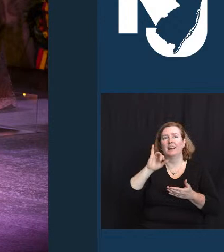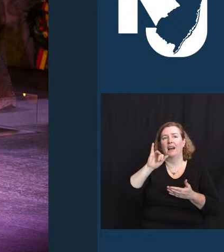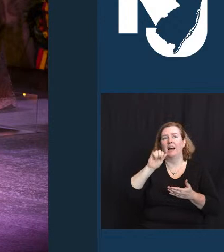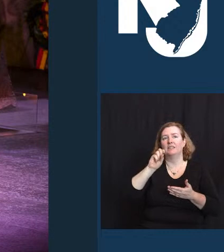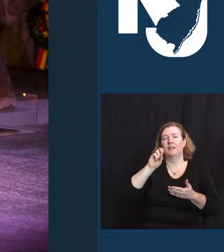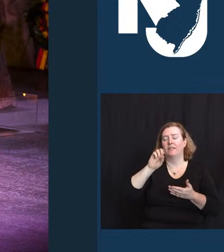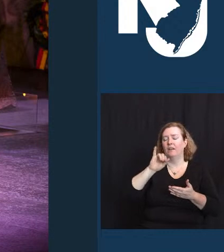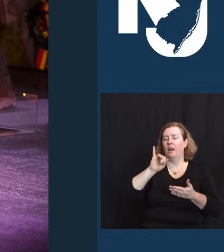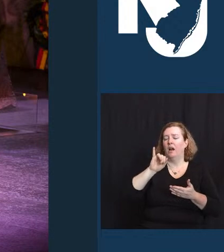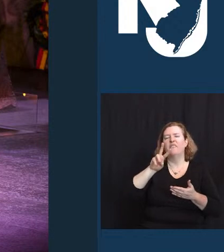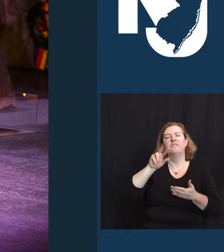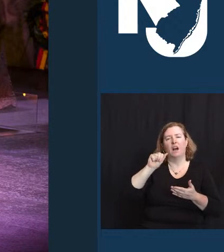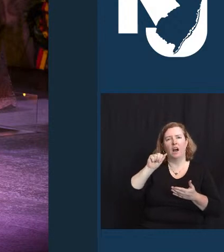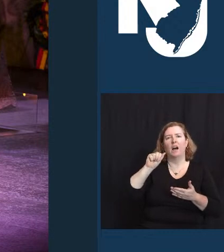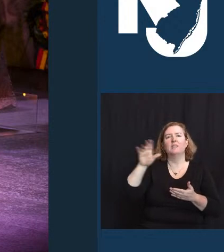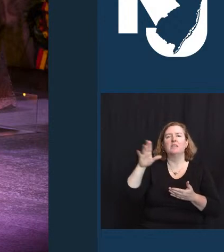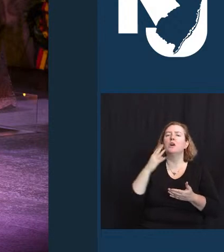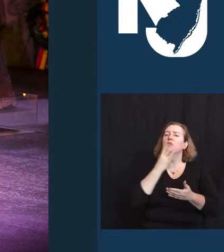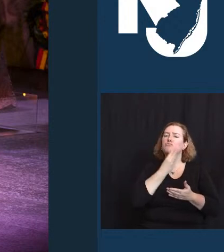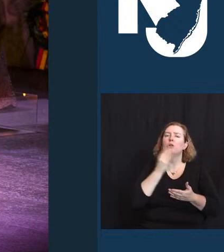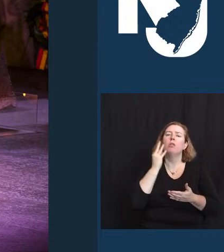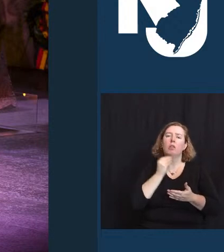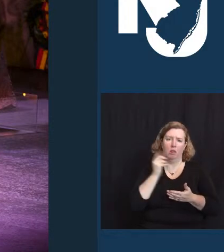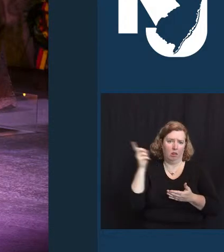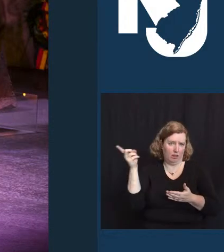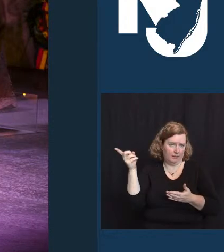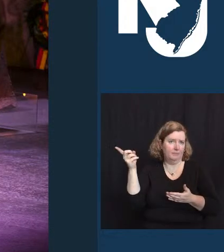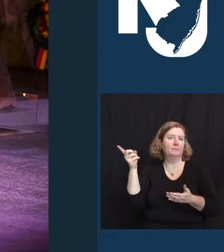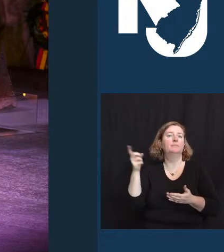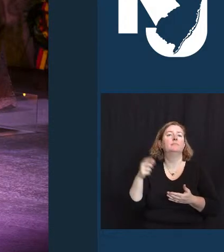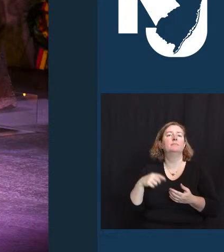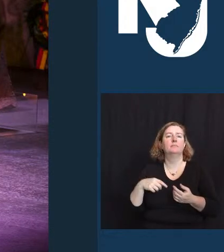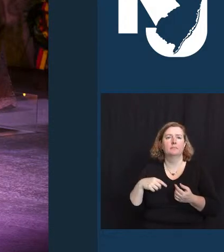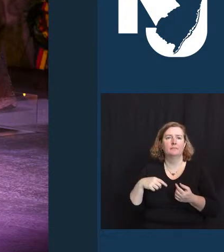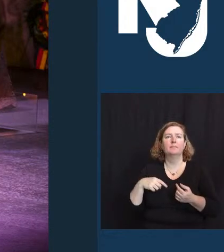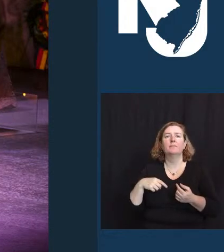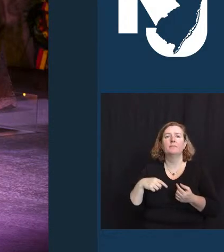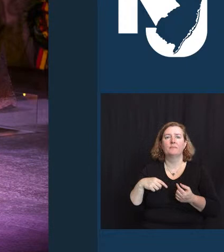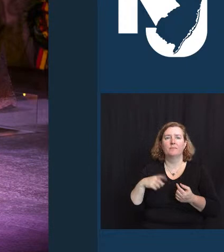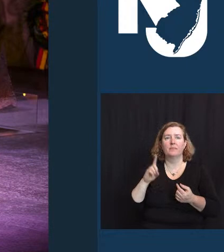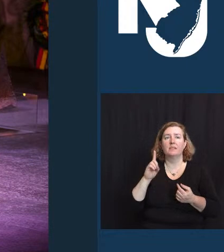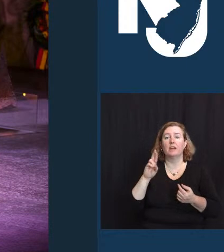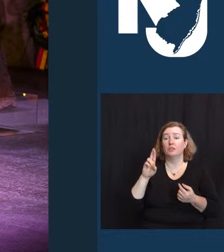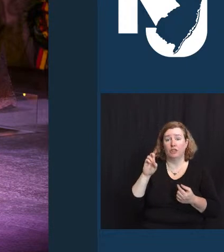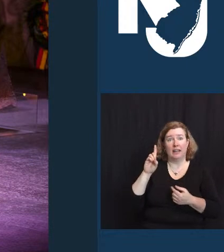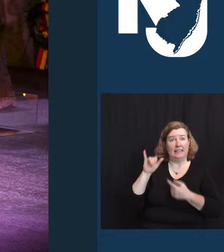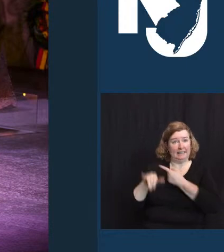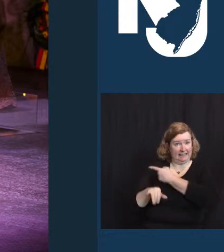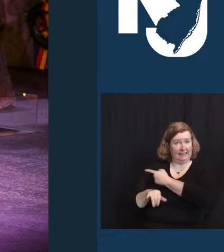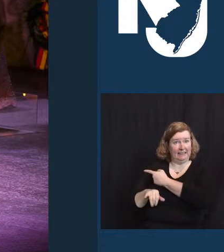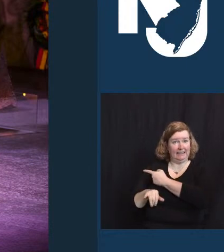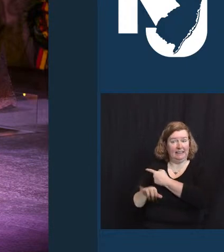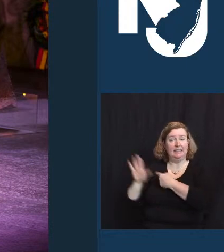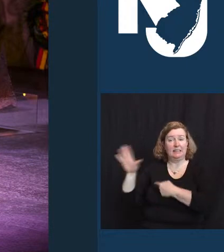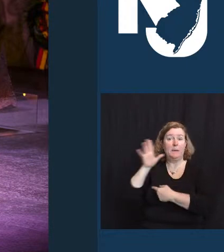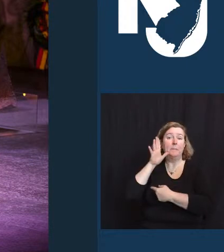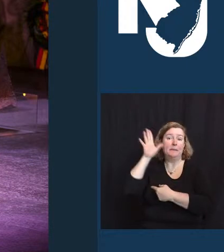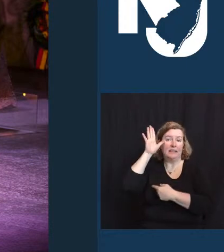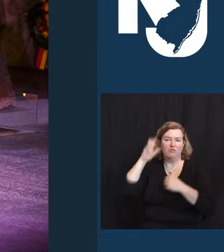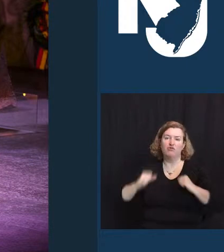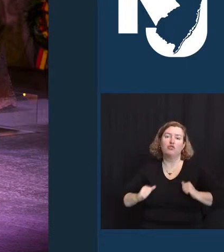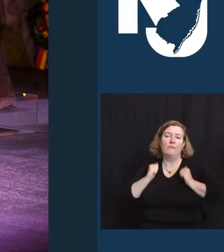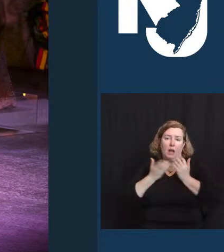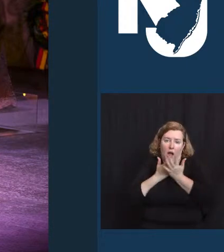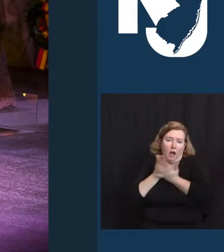to the state of Israel, and a reminder that Eddie's parents are both Holocaust survivors from